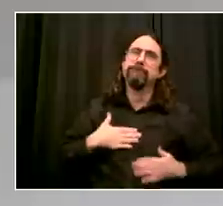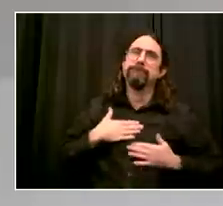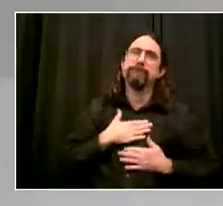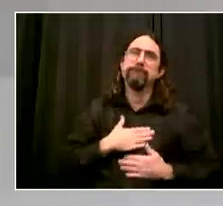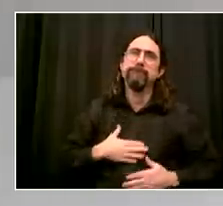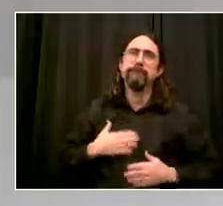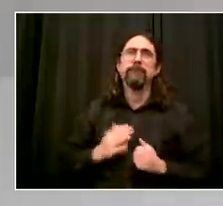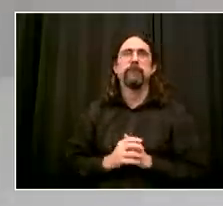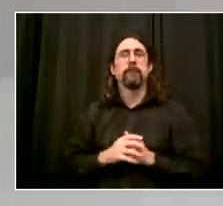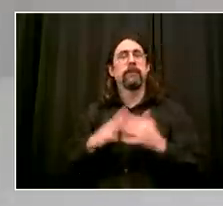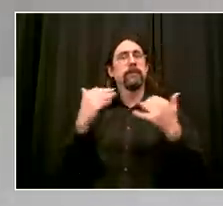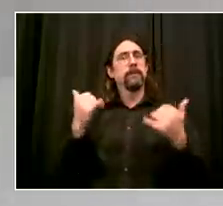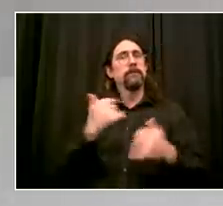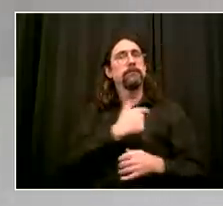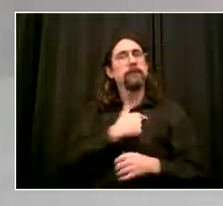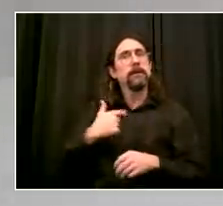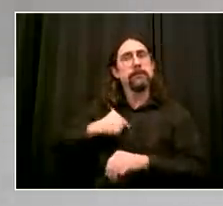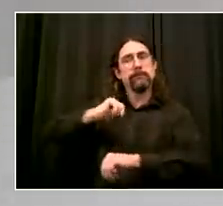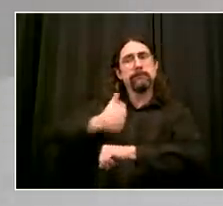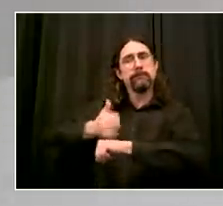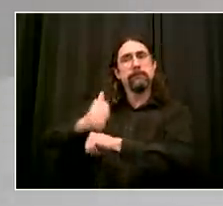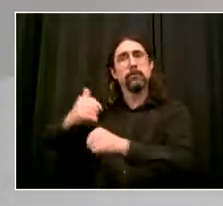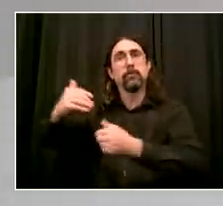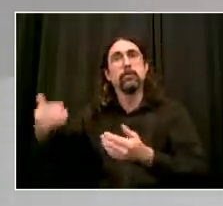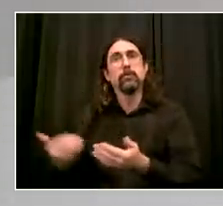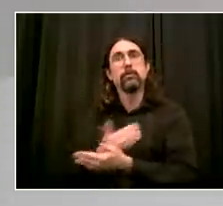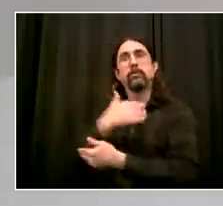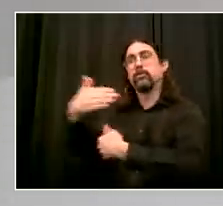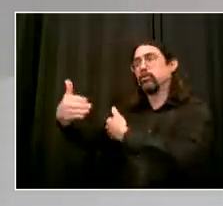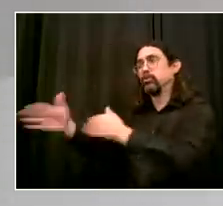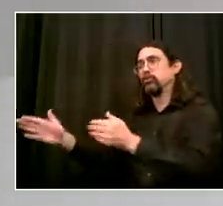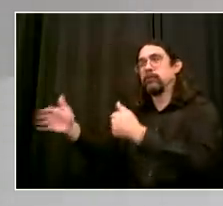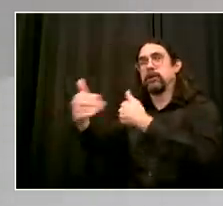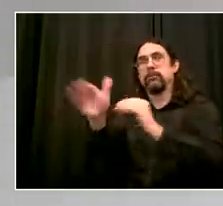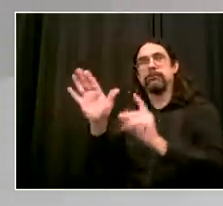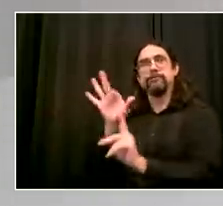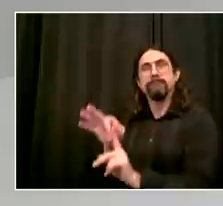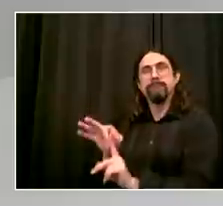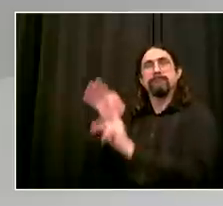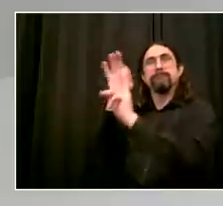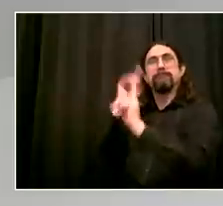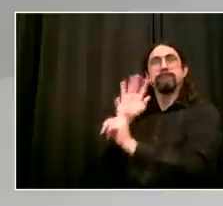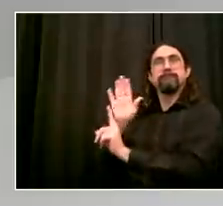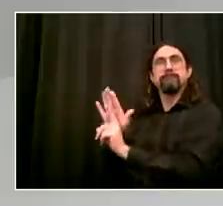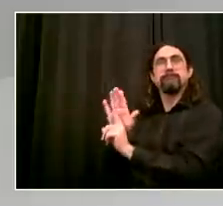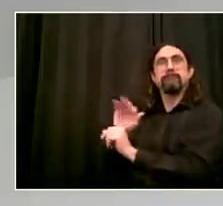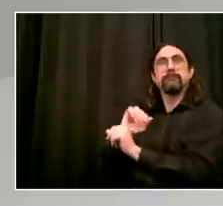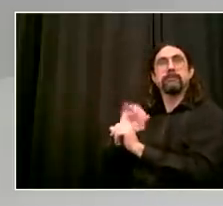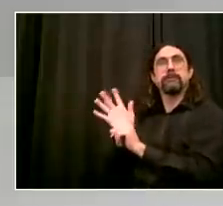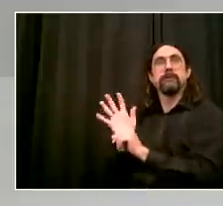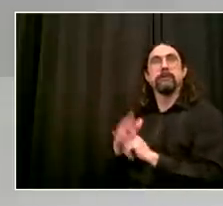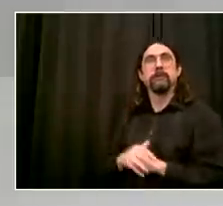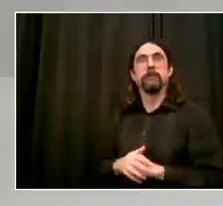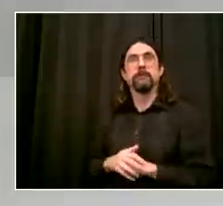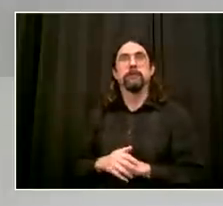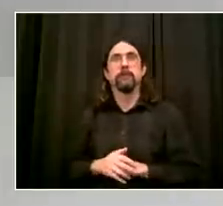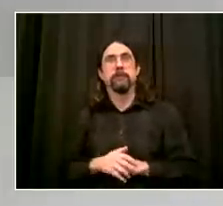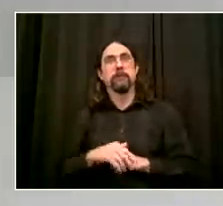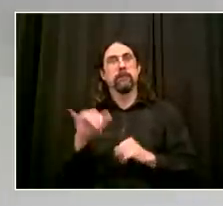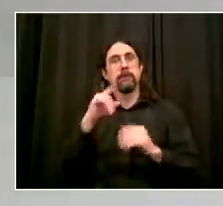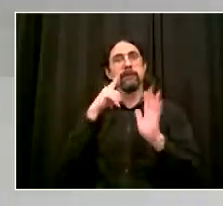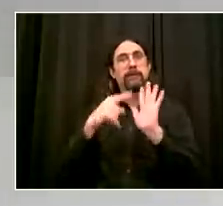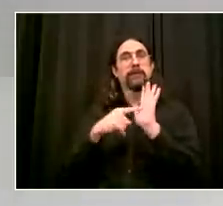creating negative pressure rooms, which suck the air out and thereby suck the virus out and protect the